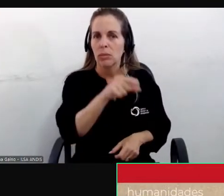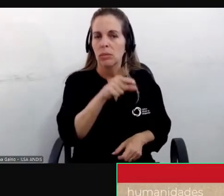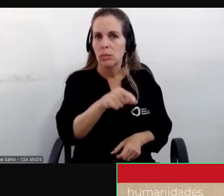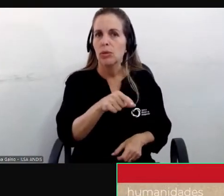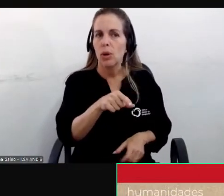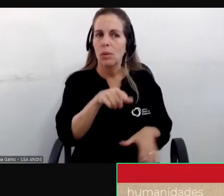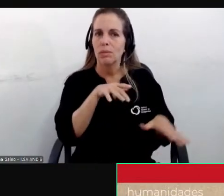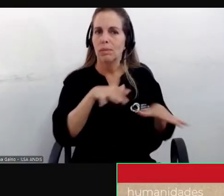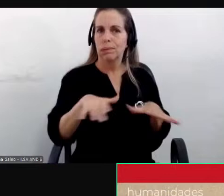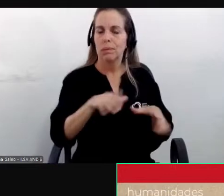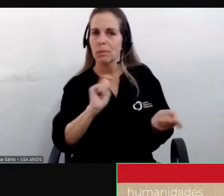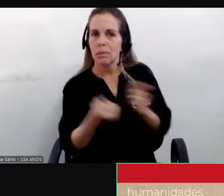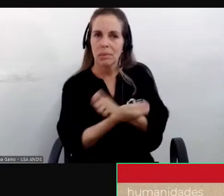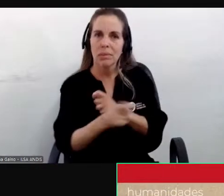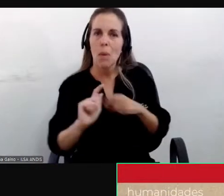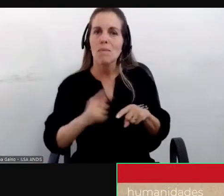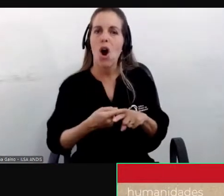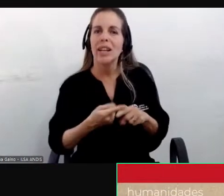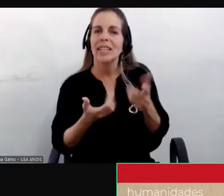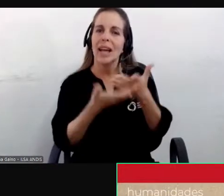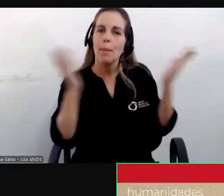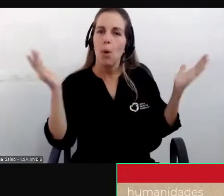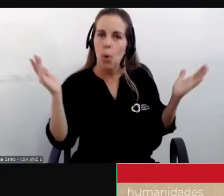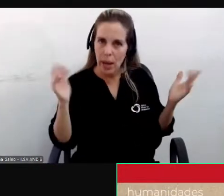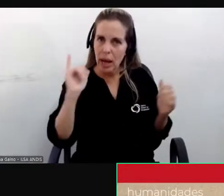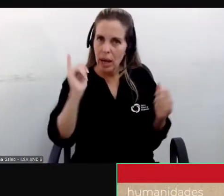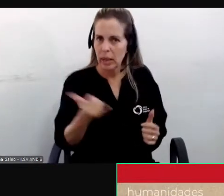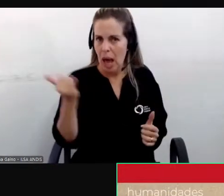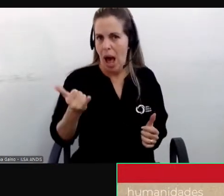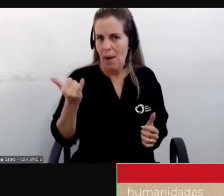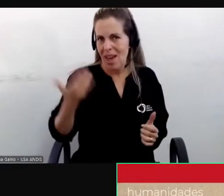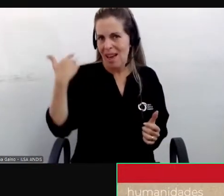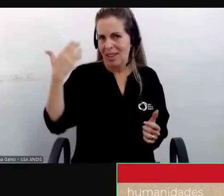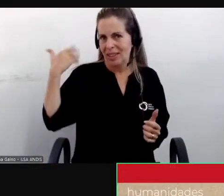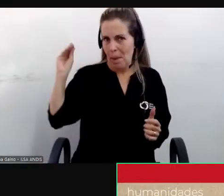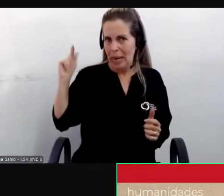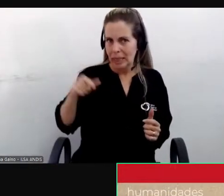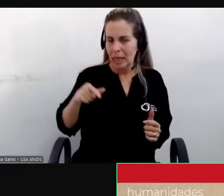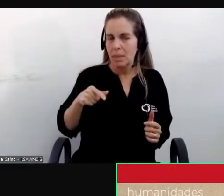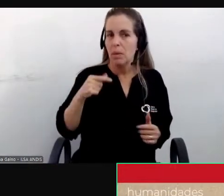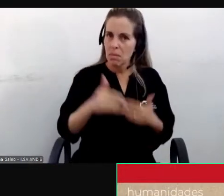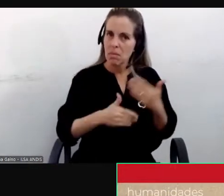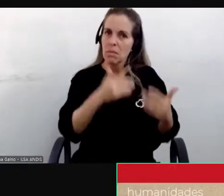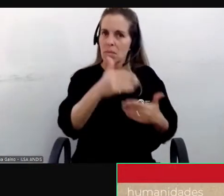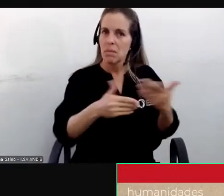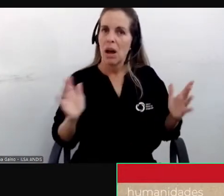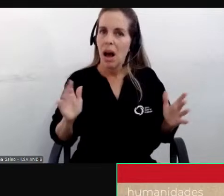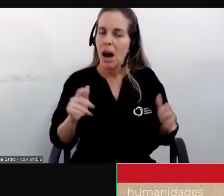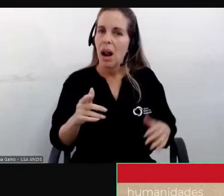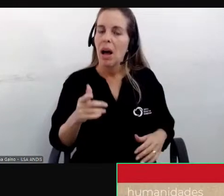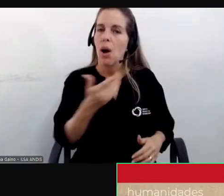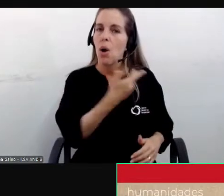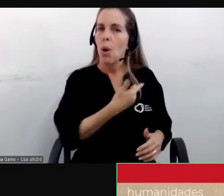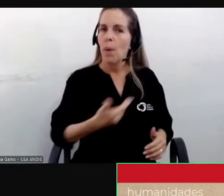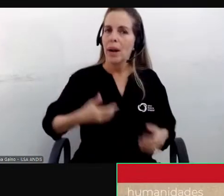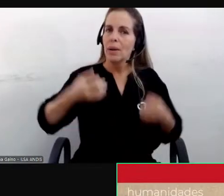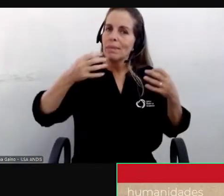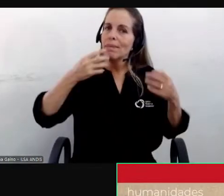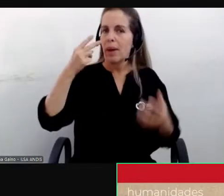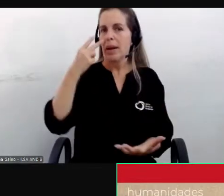shook public policy makers. It strengthened the need for the